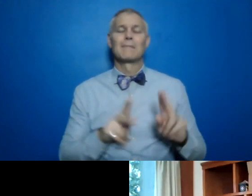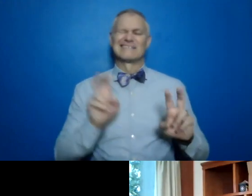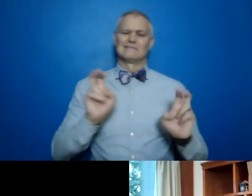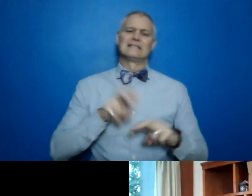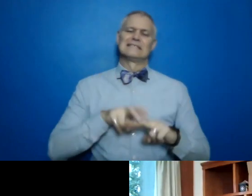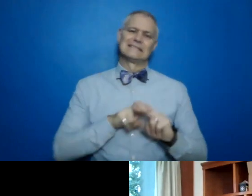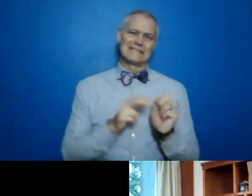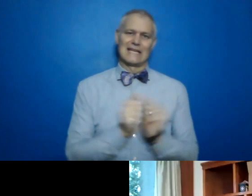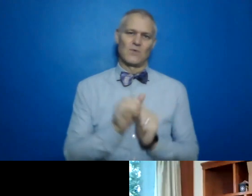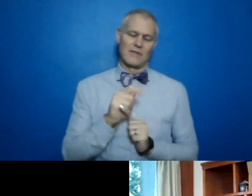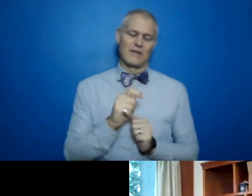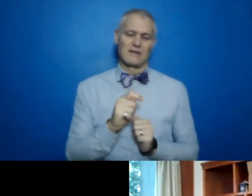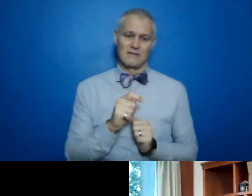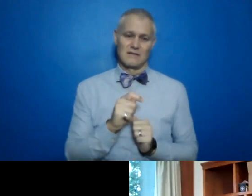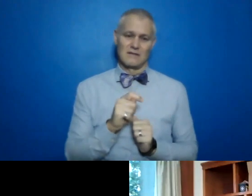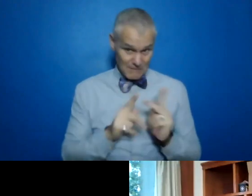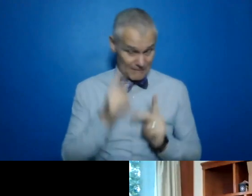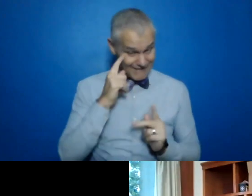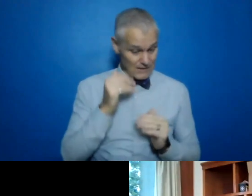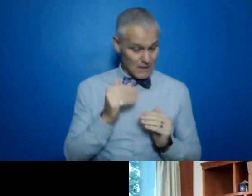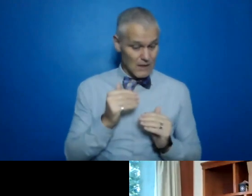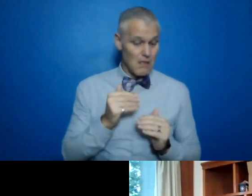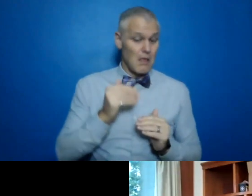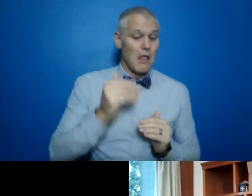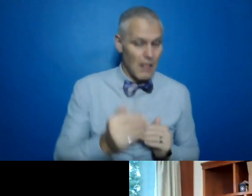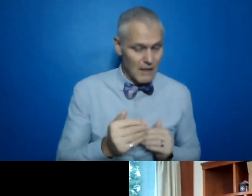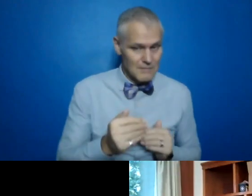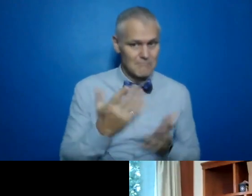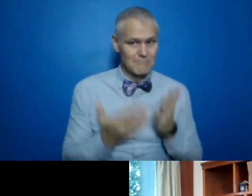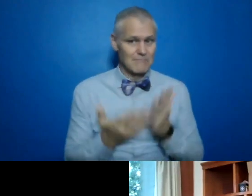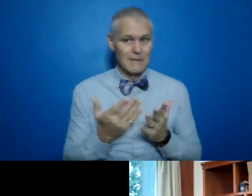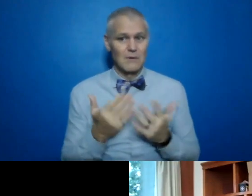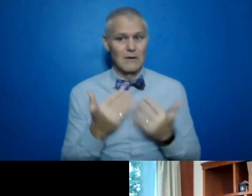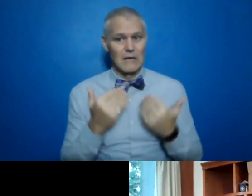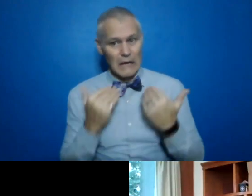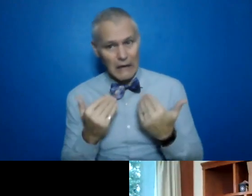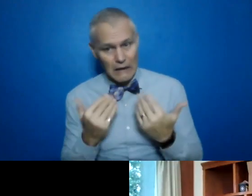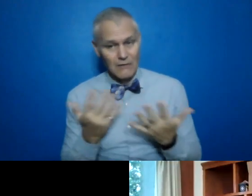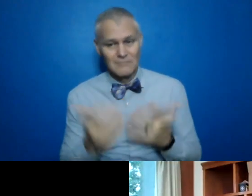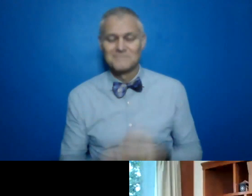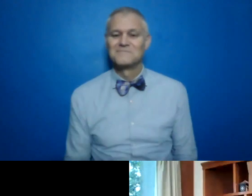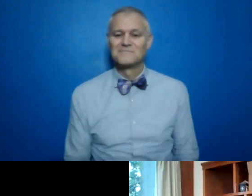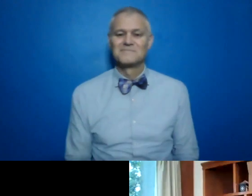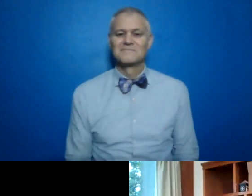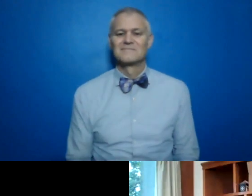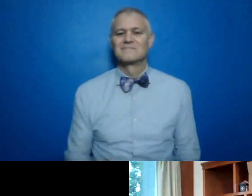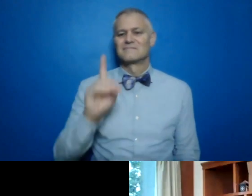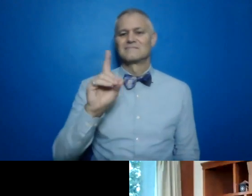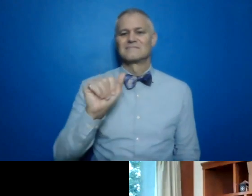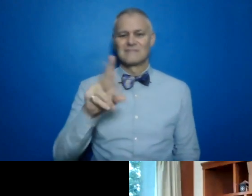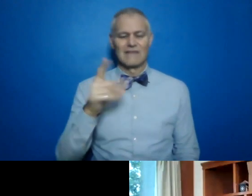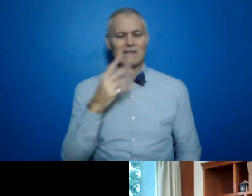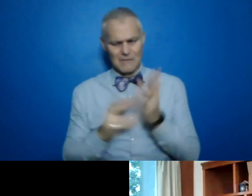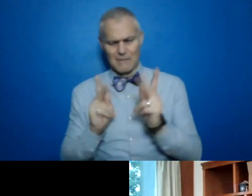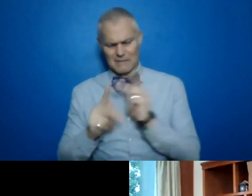Has anyone actually Right. taken the next step and said, okay, maybe we should rethink? Well, I mean, some people are saying yes, and